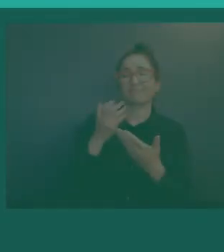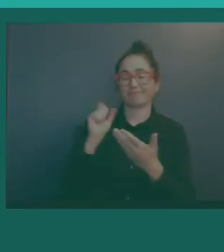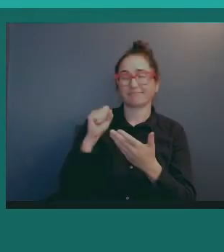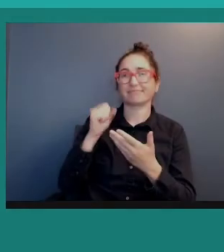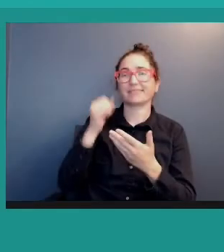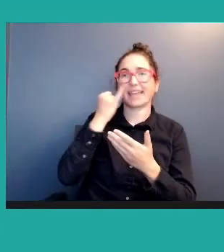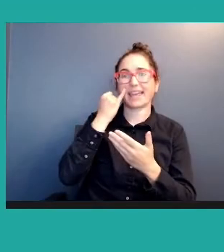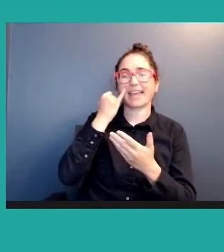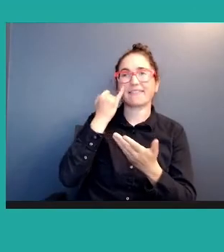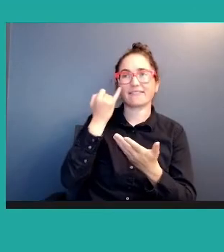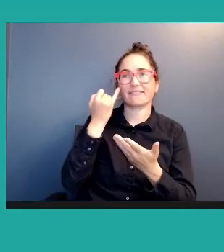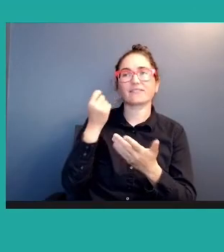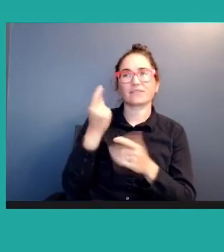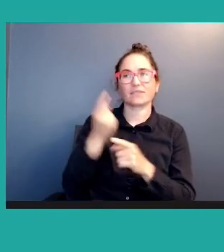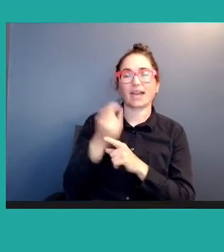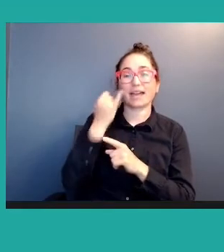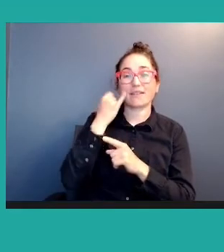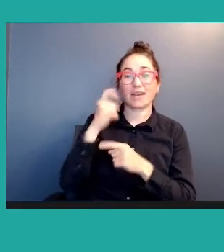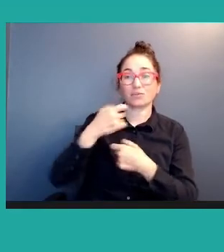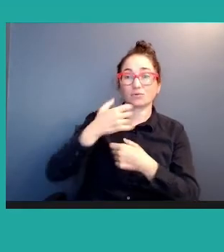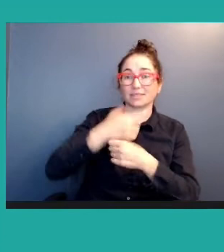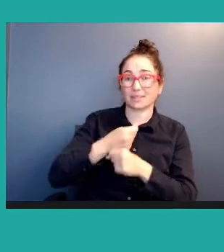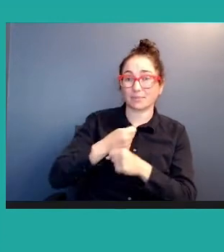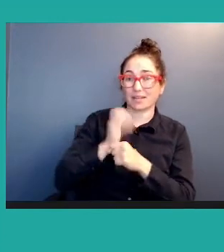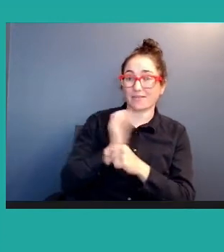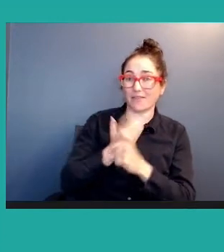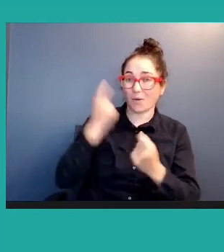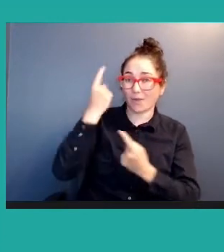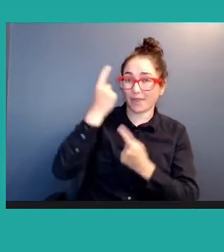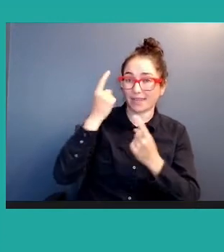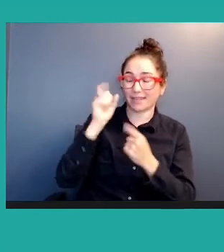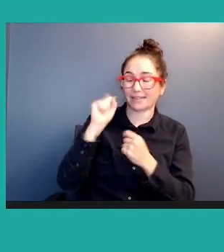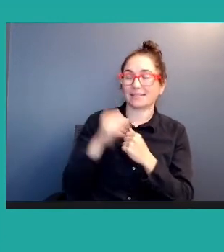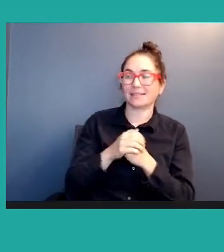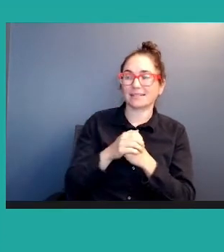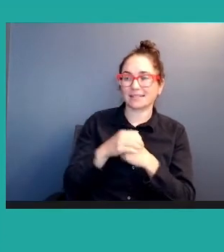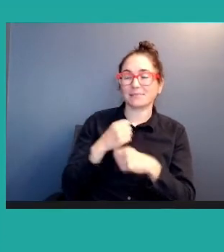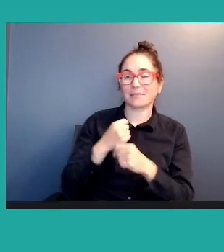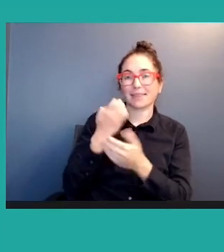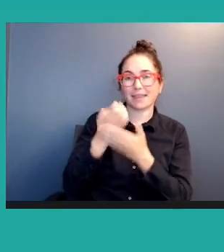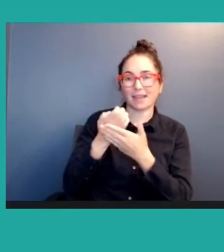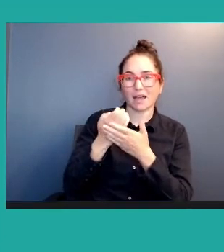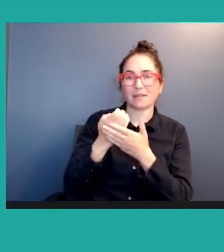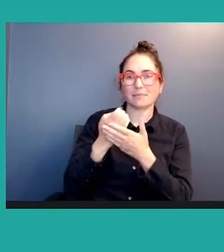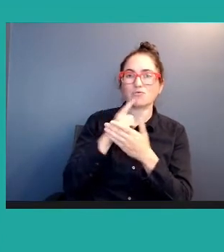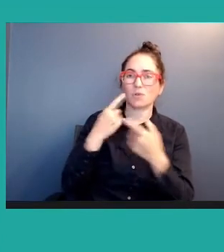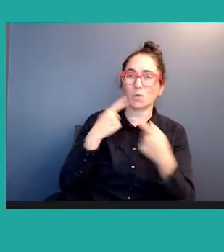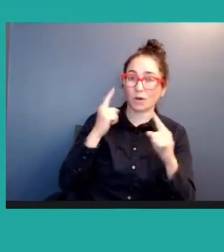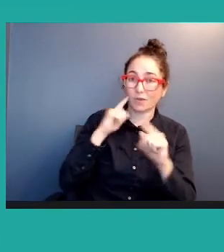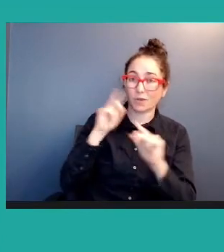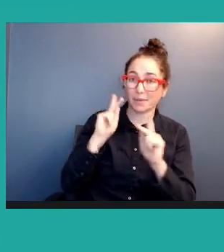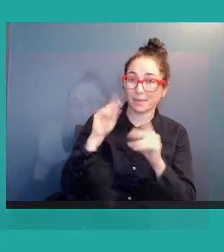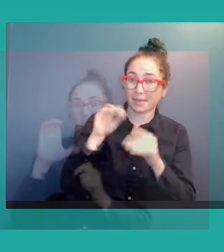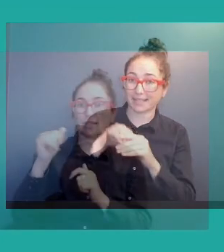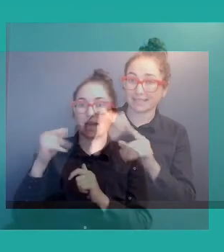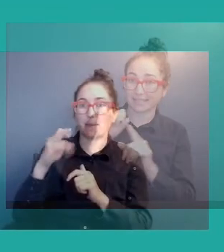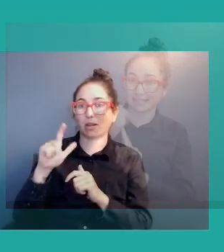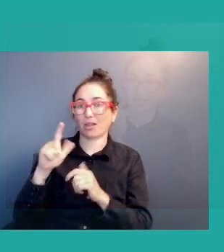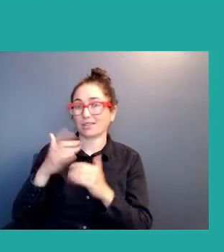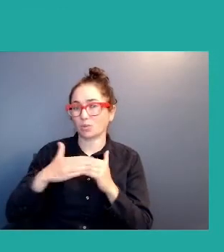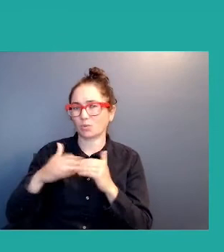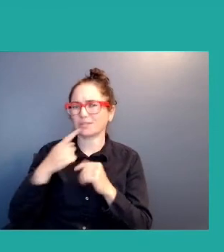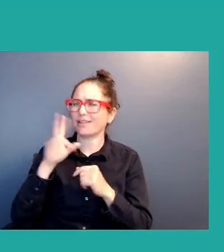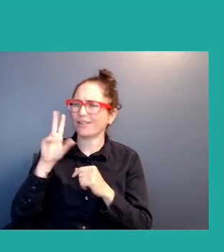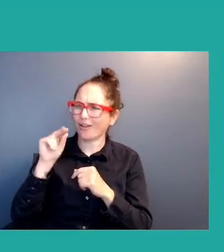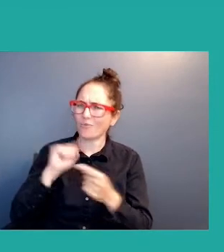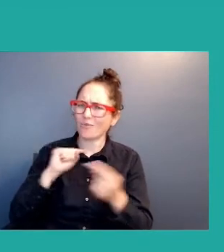I think, you know, the summary of our thinking on this, it is to make the economy work for the people and society rather than the other way around. The